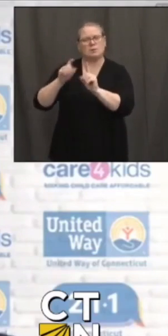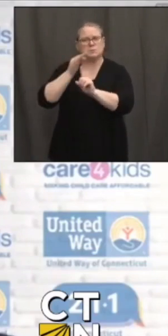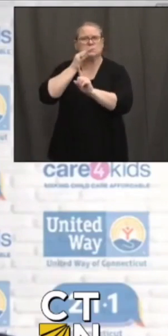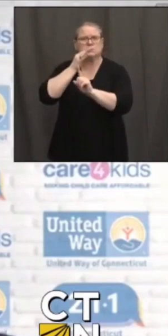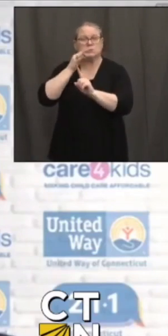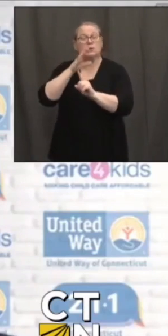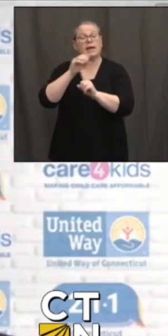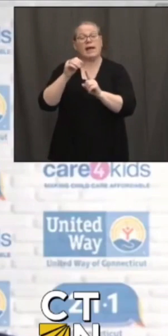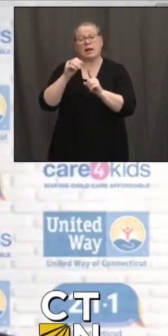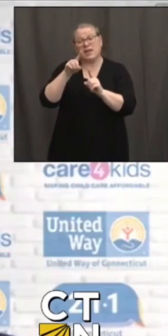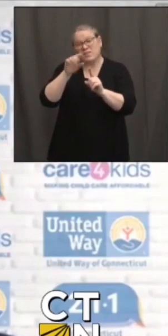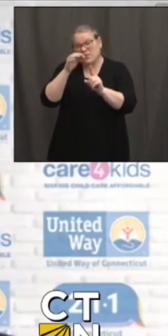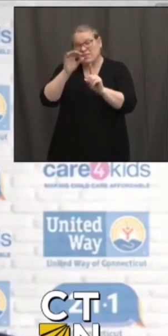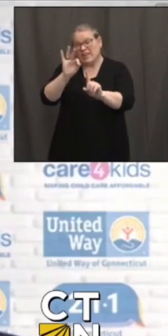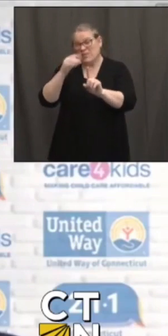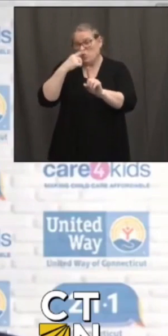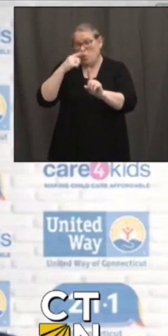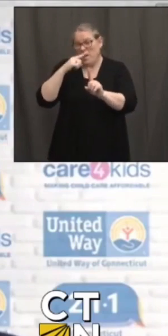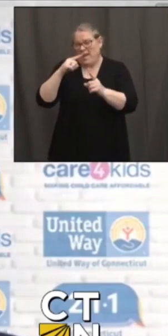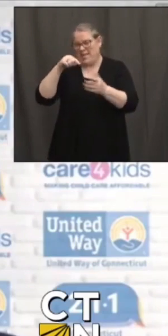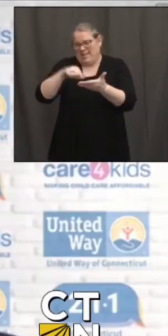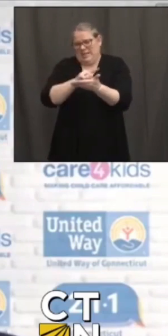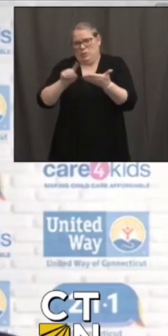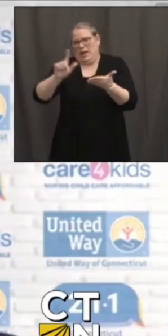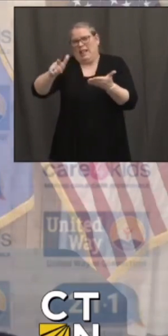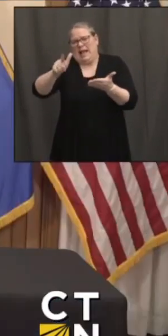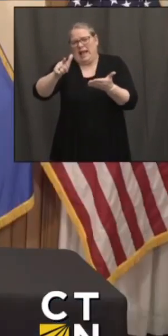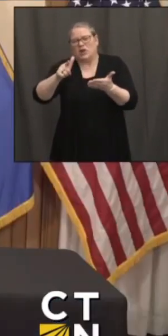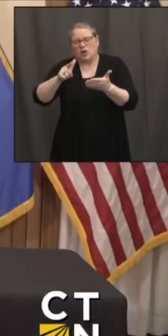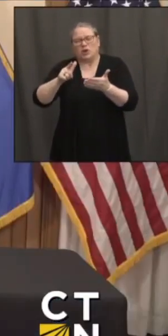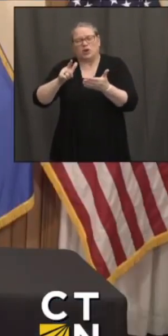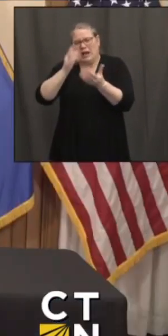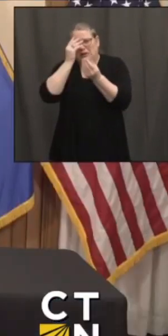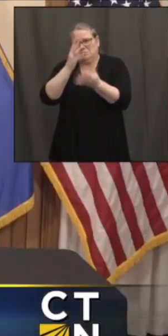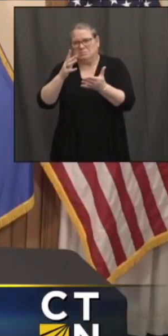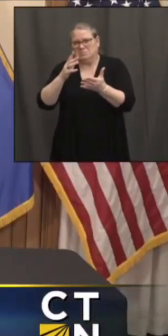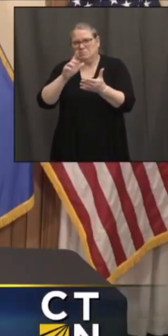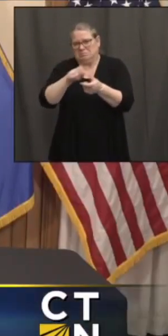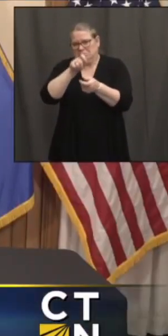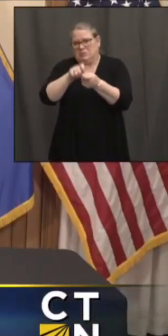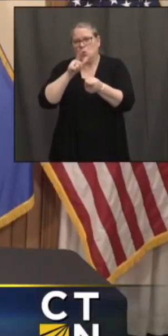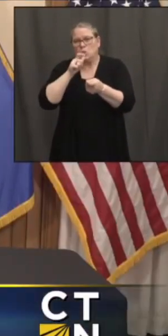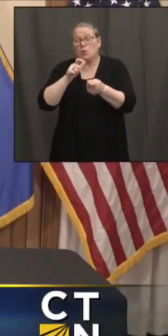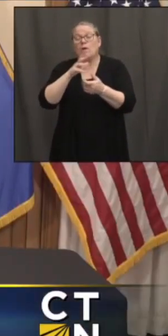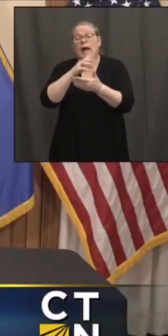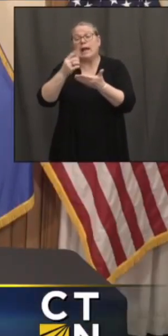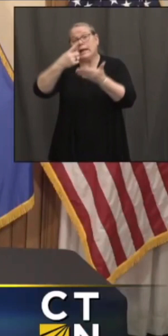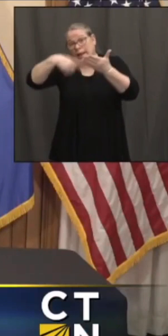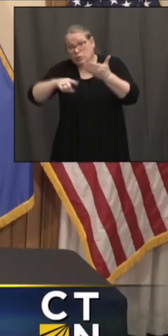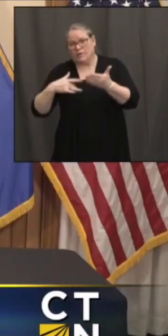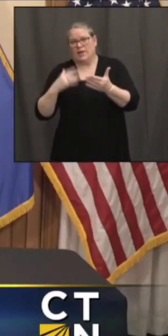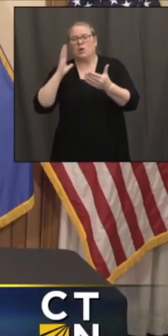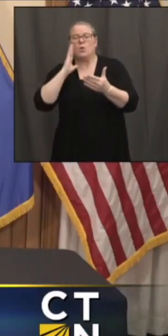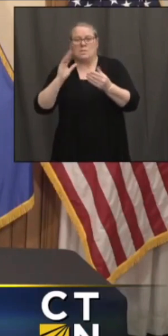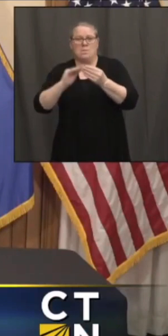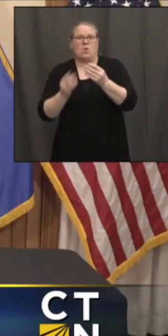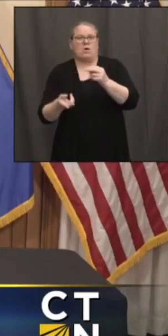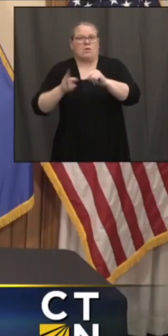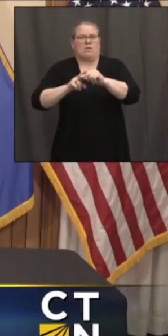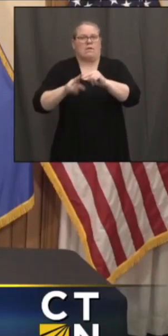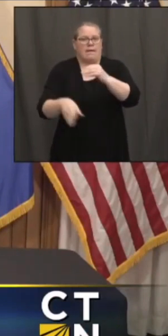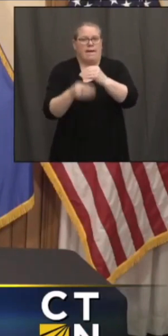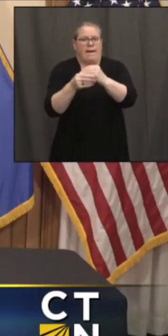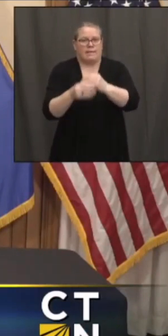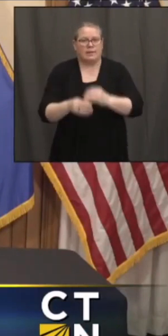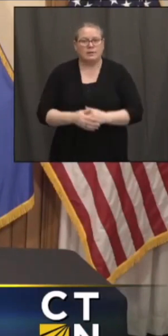sites will be, and there should be more again in another week. Great. Thanks, Lisa. And Governor, just one off-topic question for you.